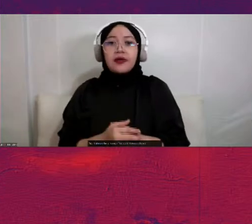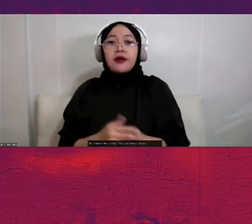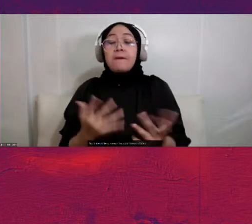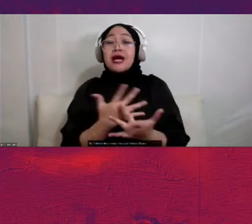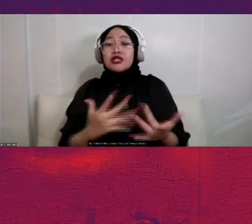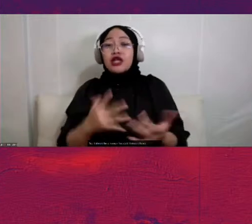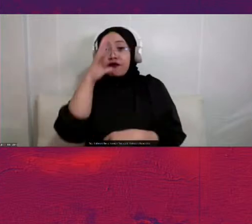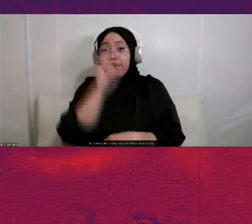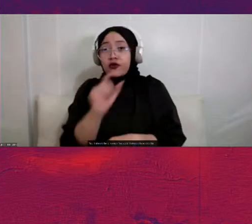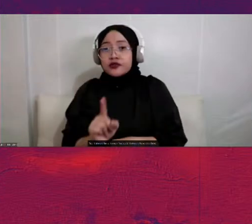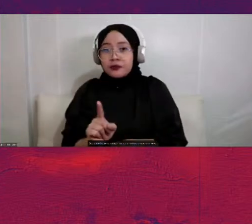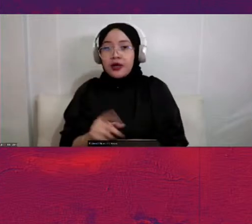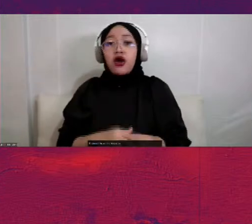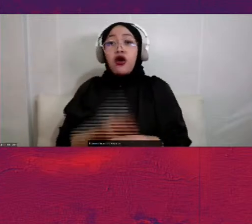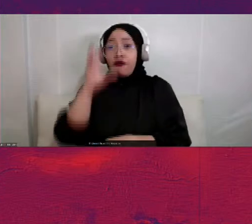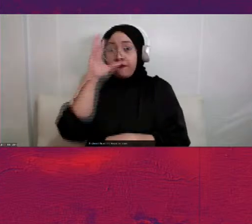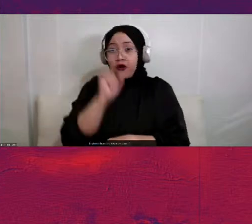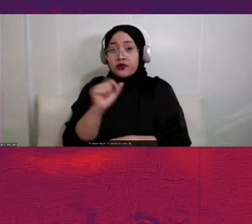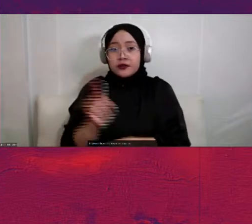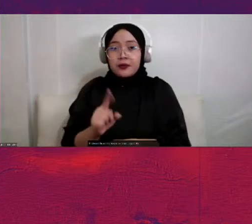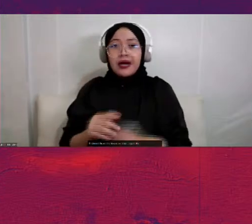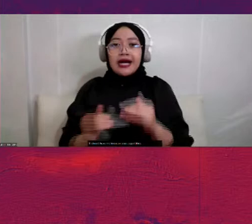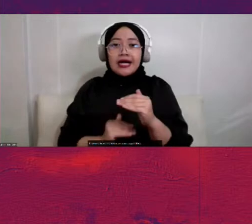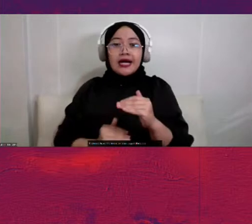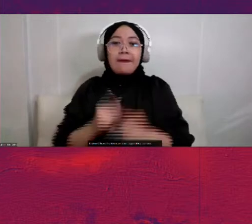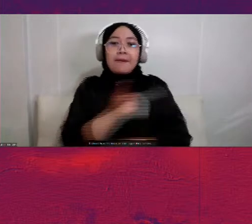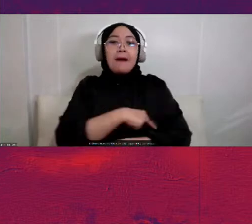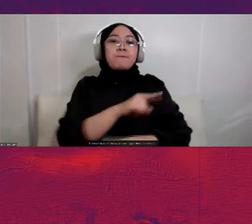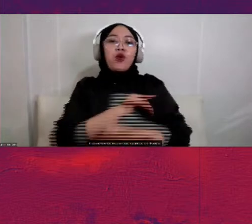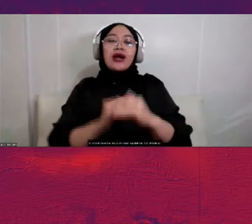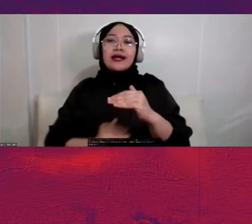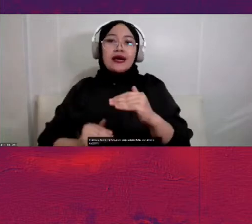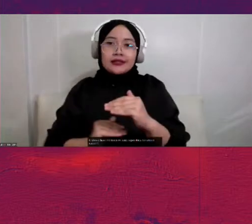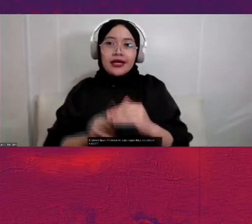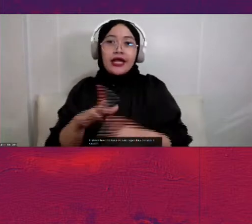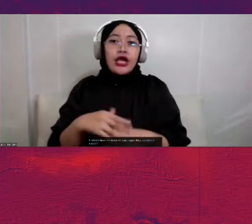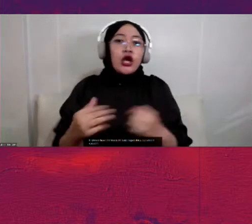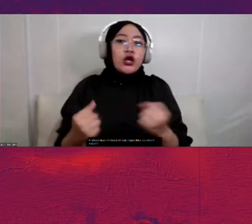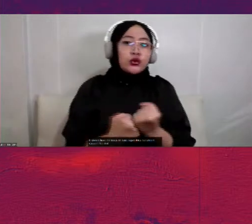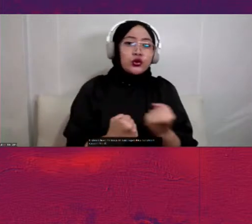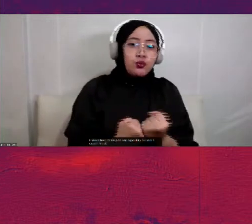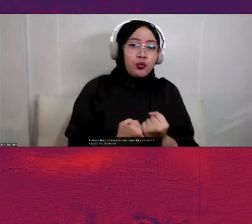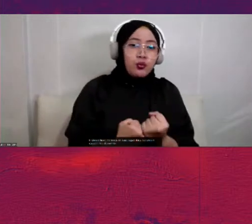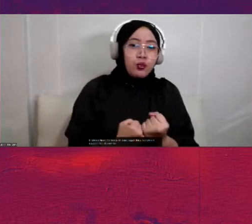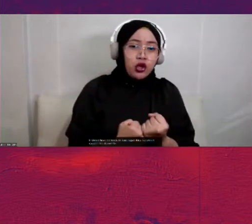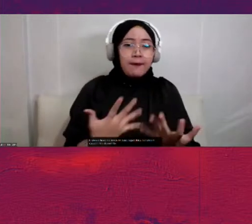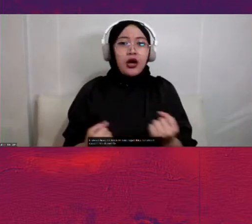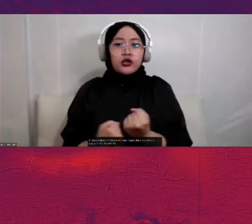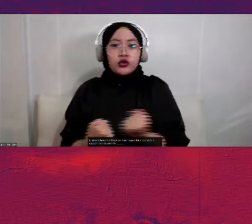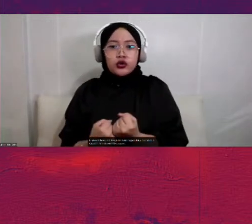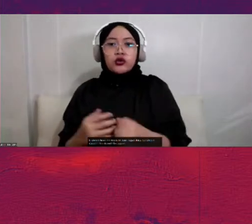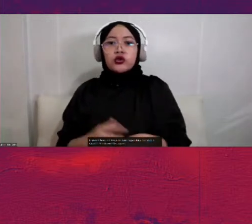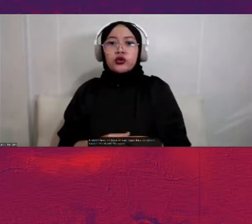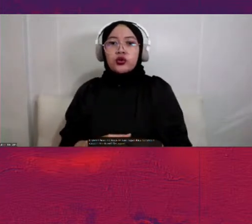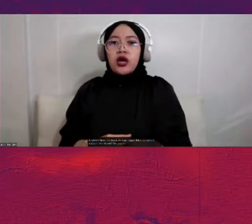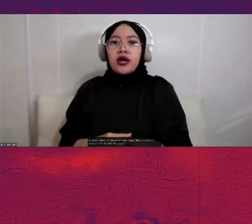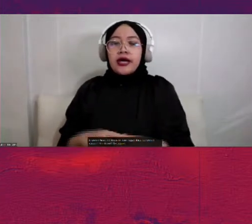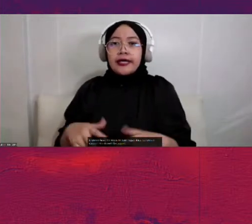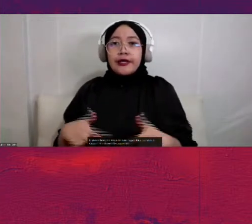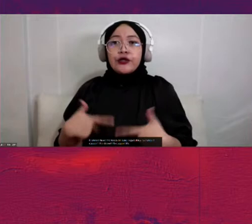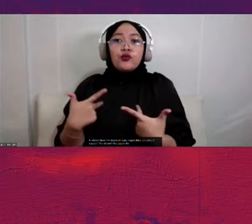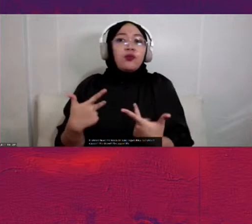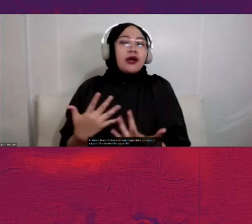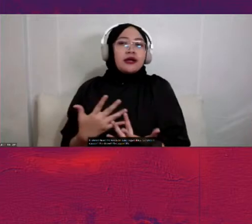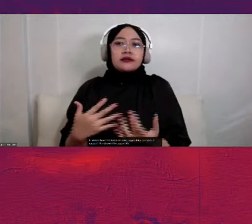have a focus on basic capabilities that should support a decent life. It should support